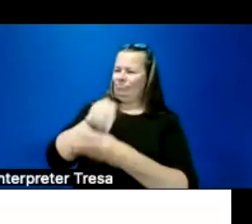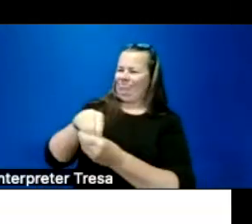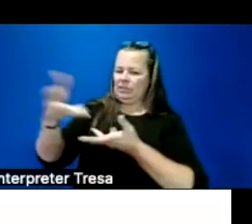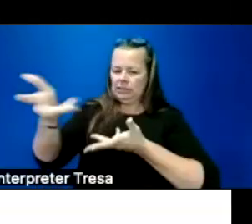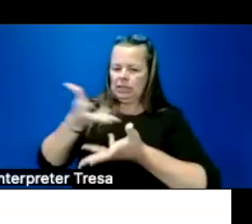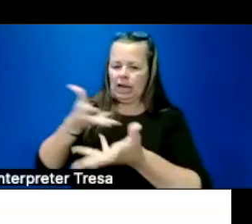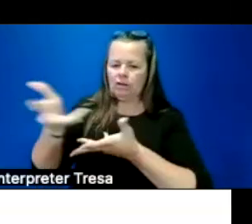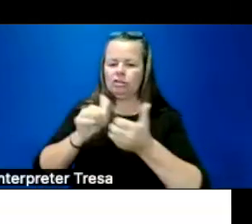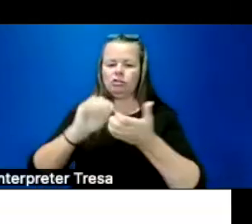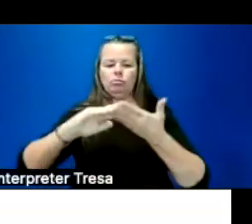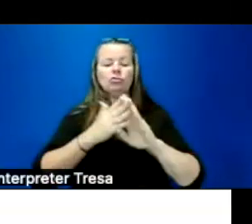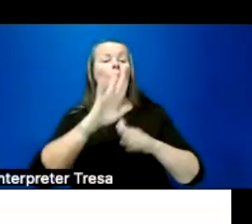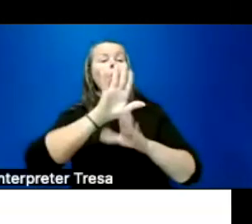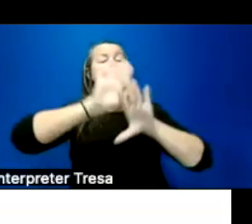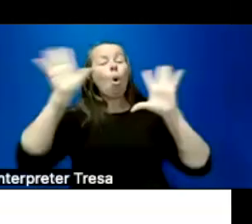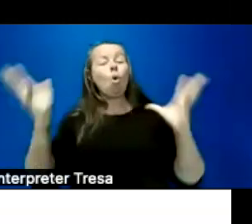for everyone if